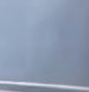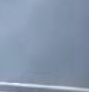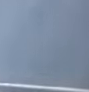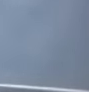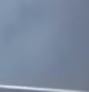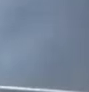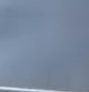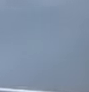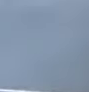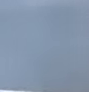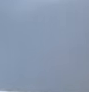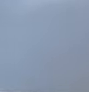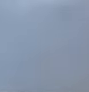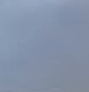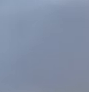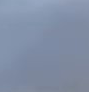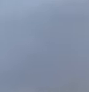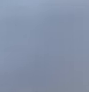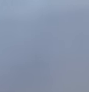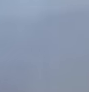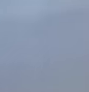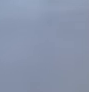Osalwa mpai, potani